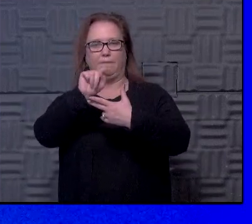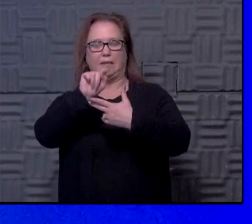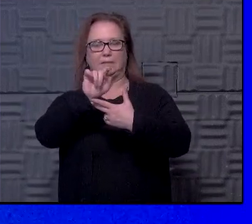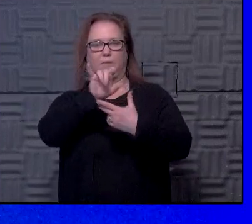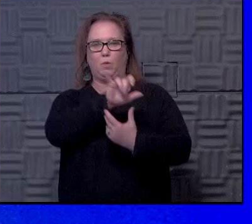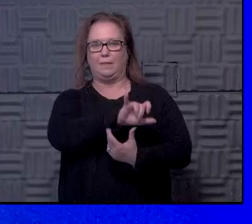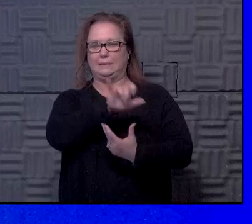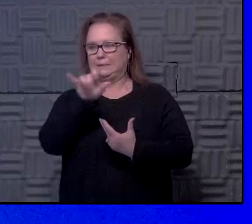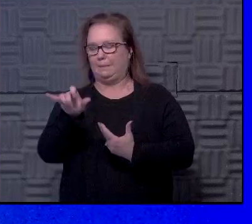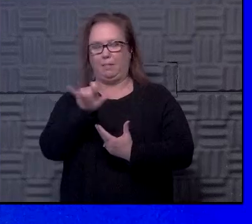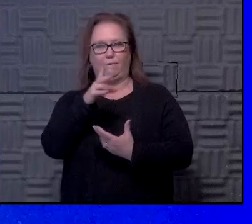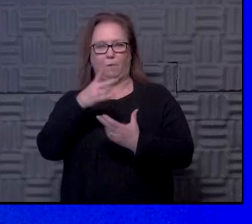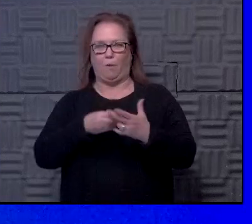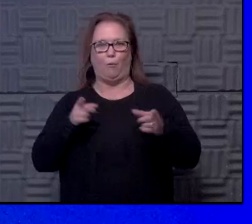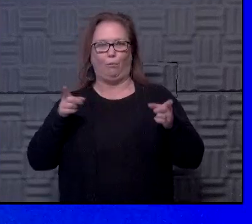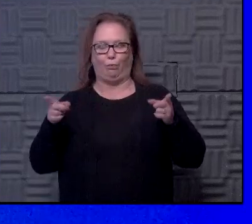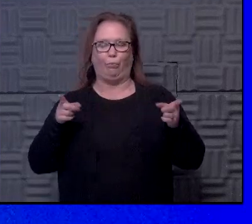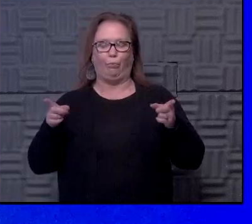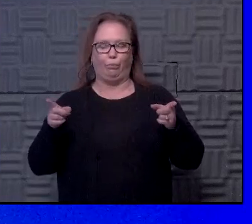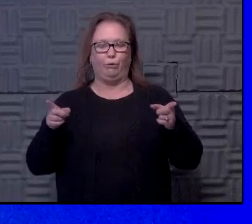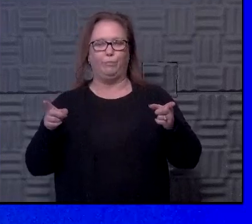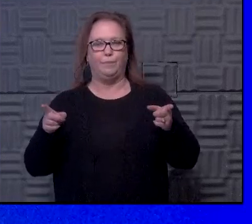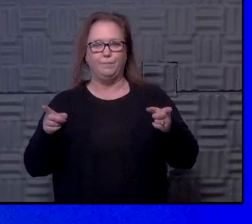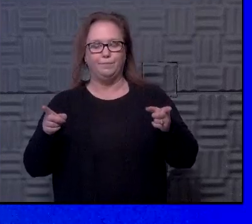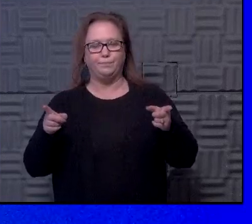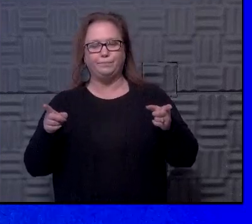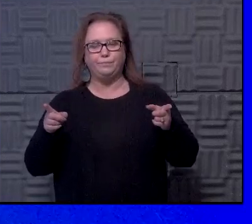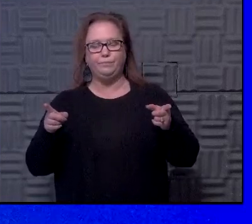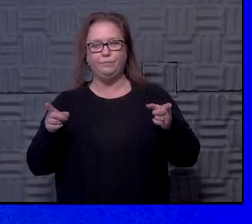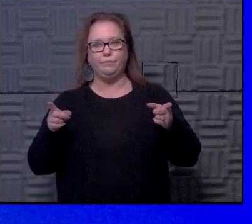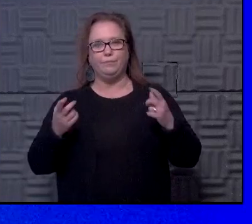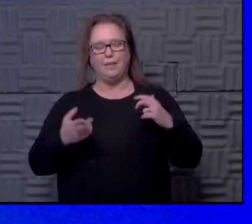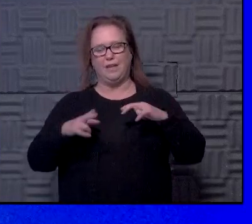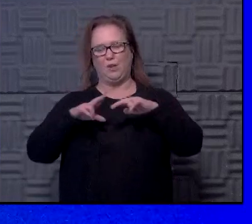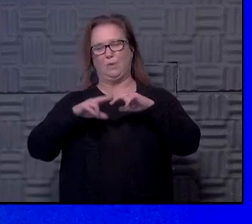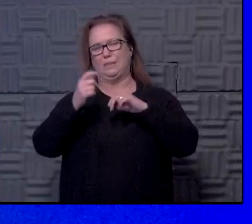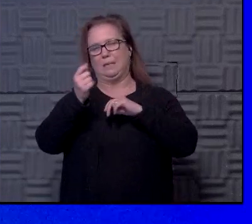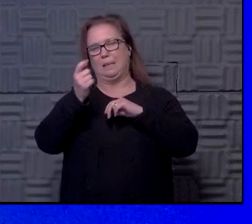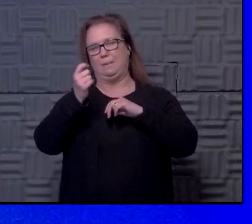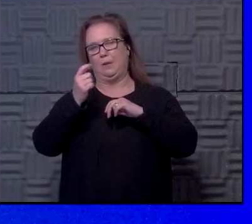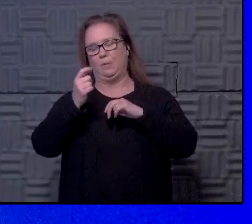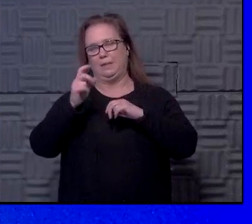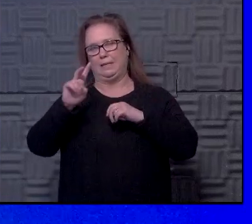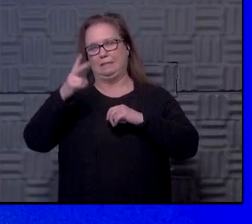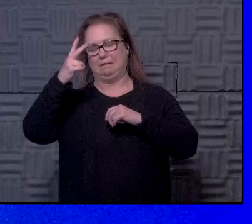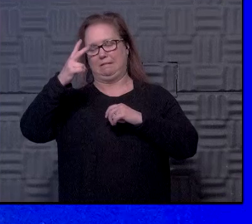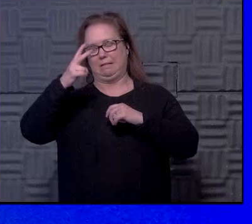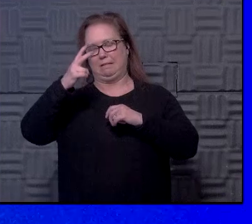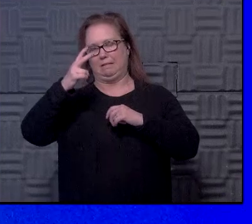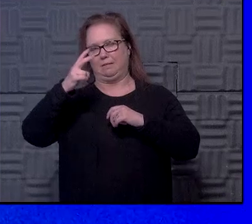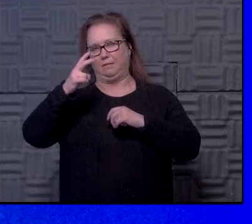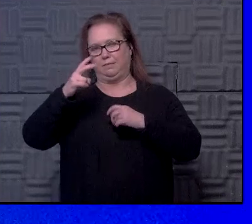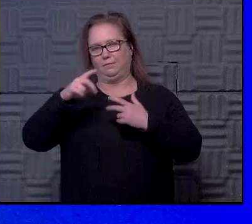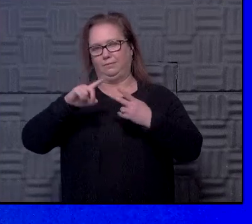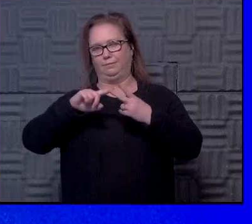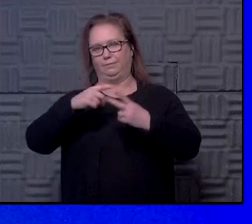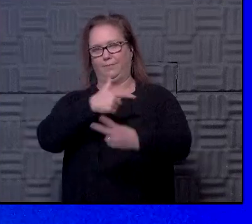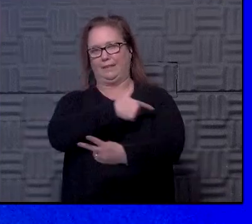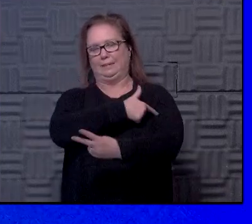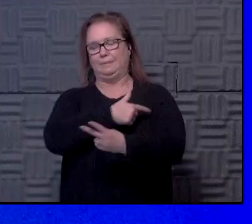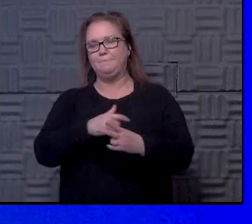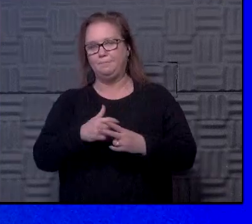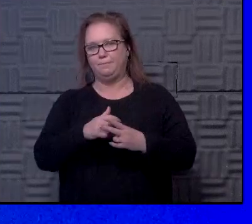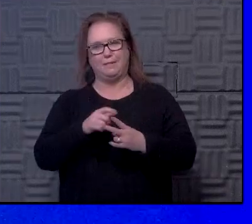similar between those. And also, they increased a little bit with that second dose as well. So overall, they were